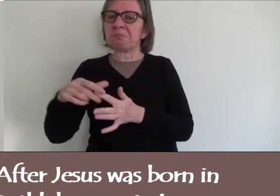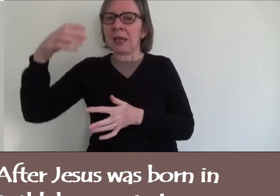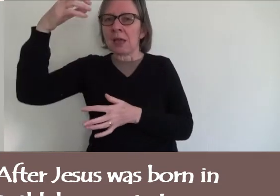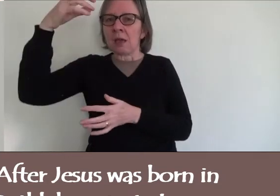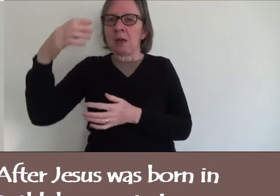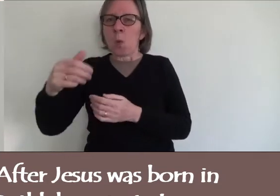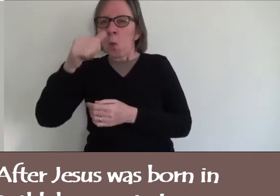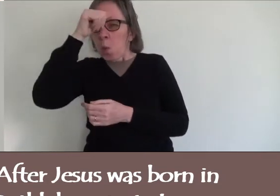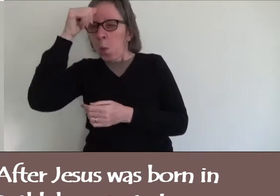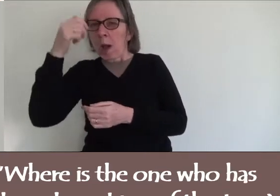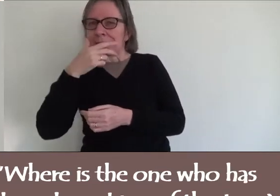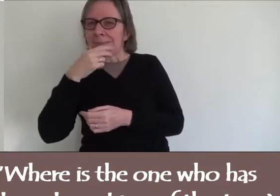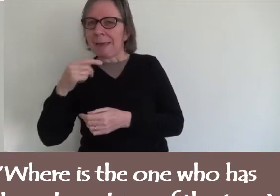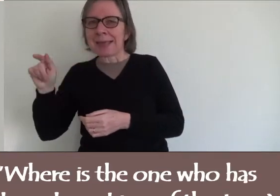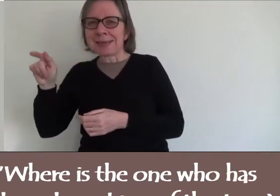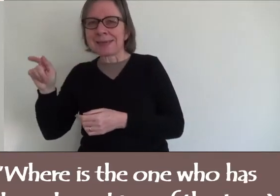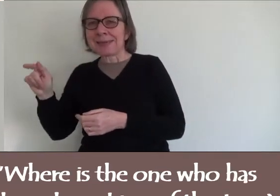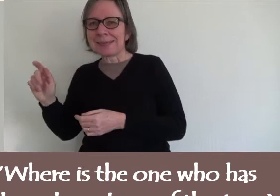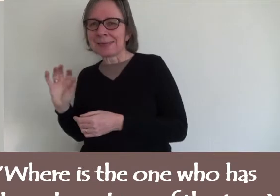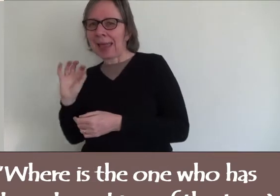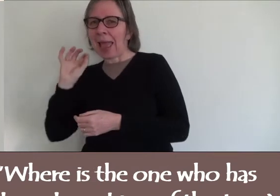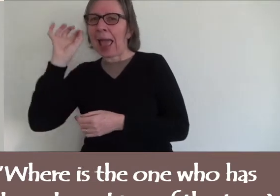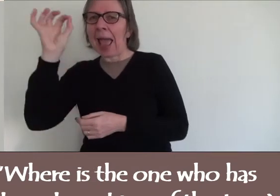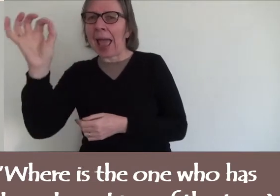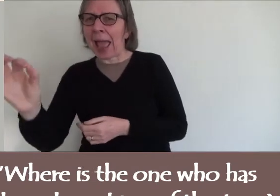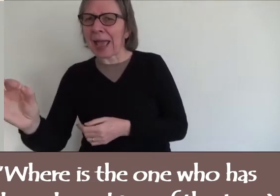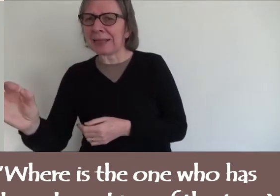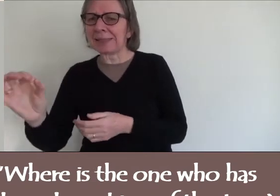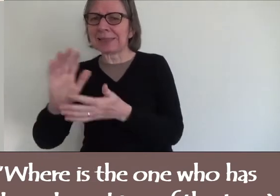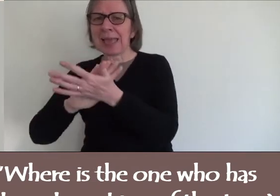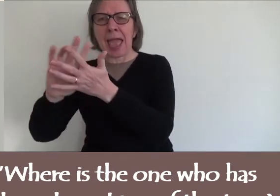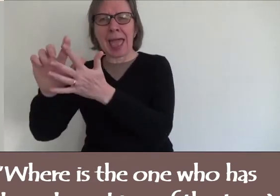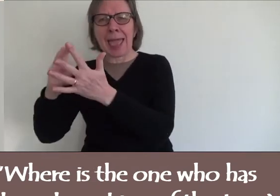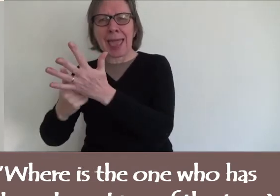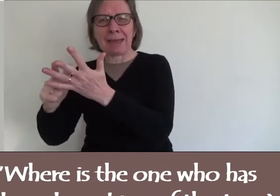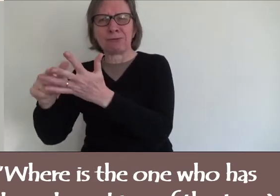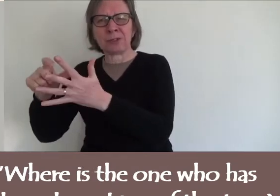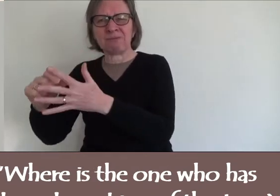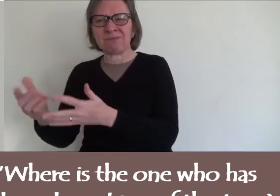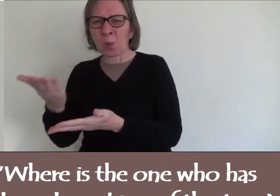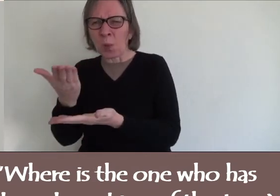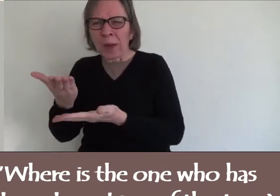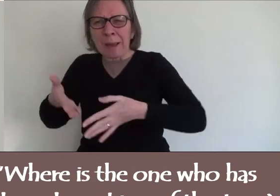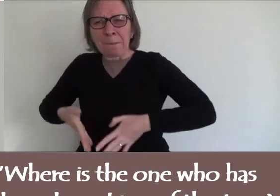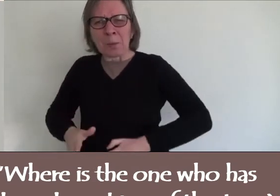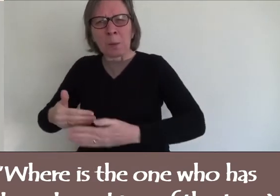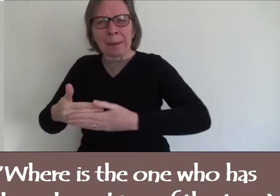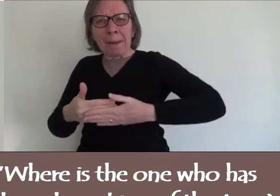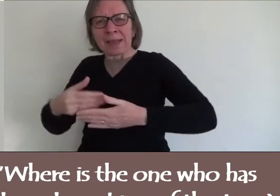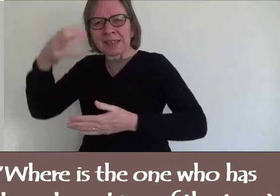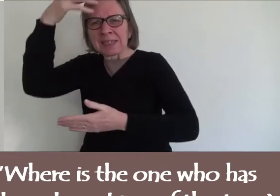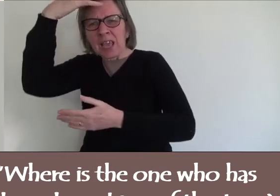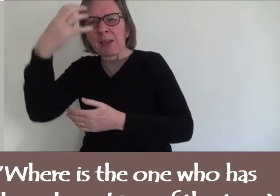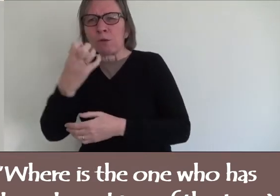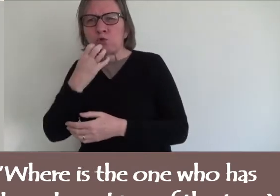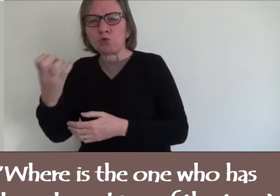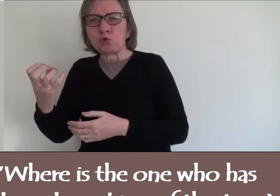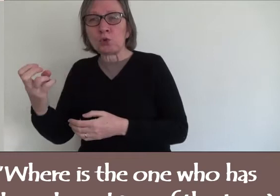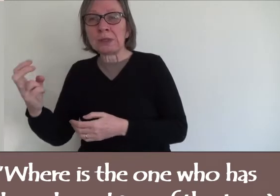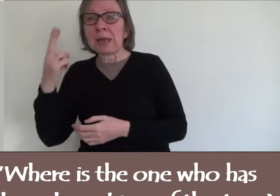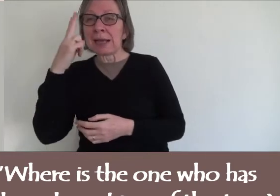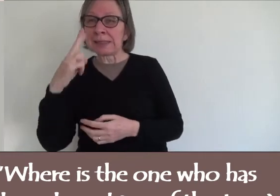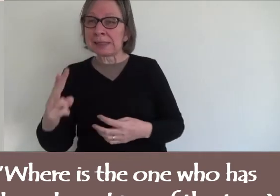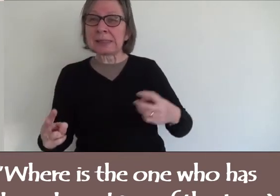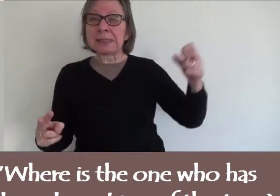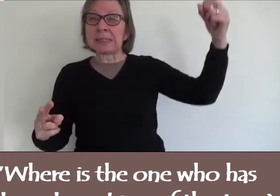to Jerusalem and asked, "Where is the one who has been born King of the Jews? We saw his star in the east and have come